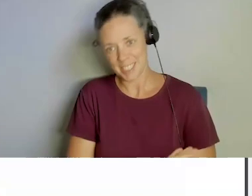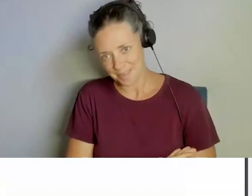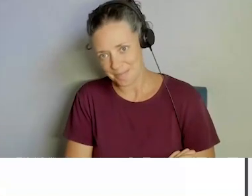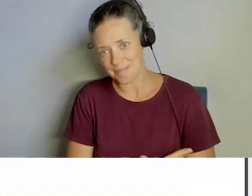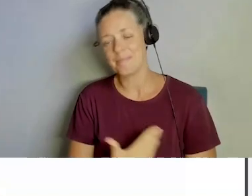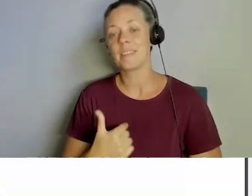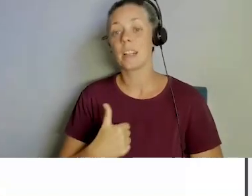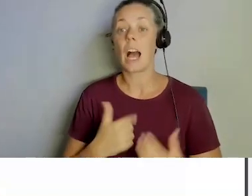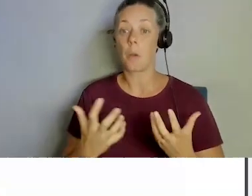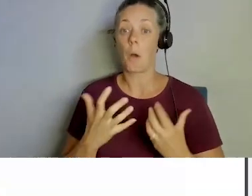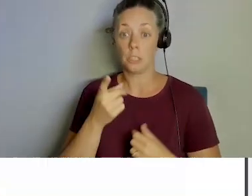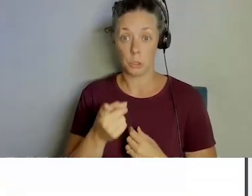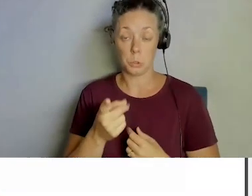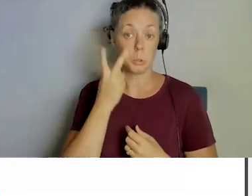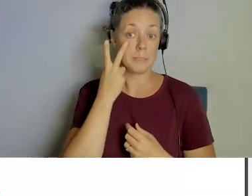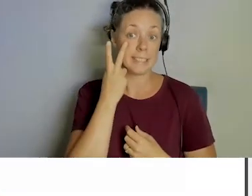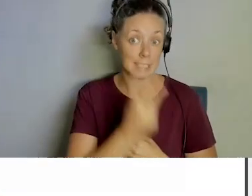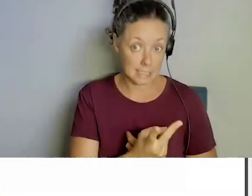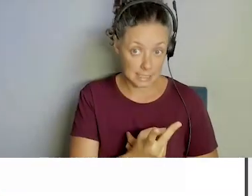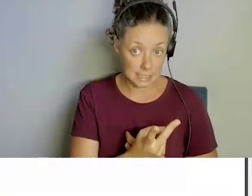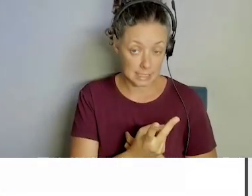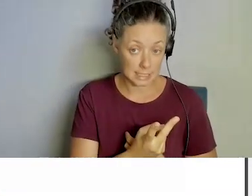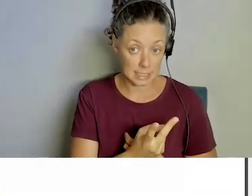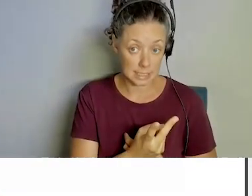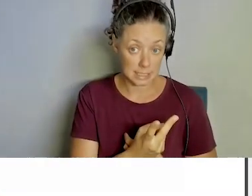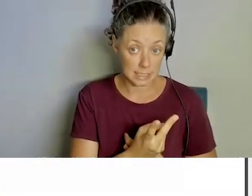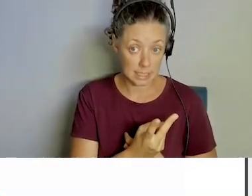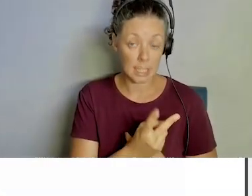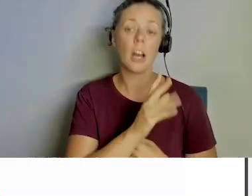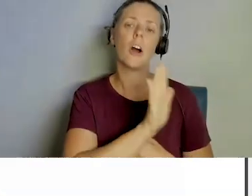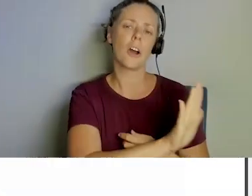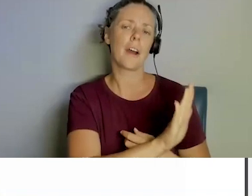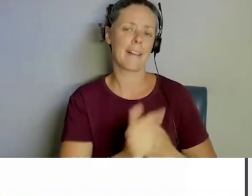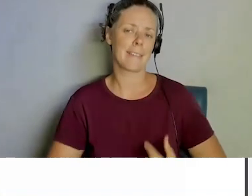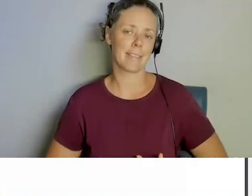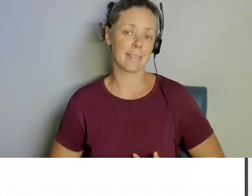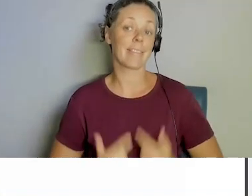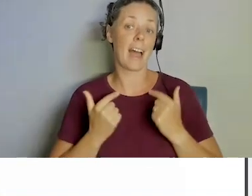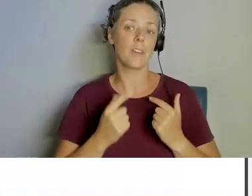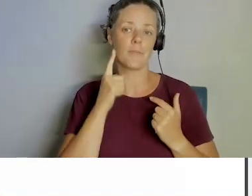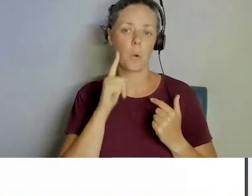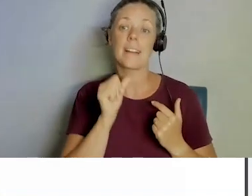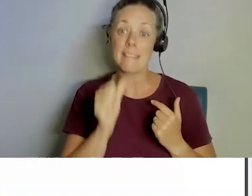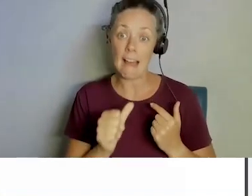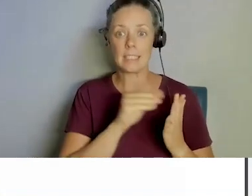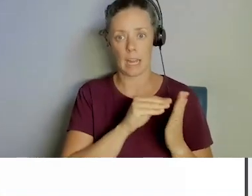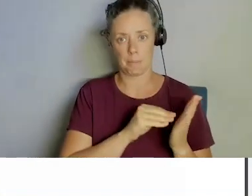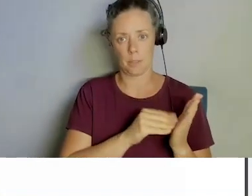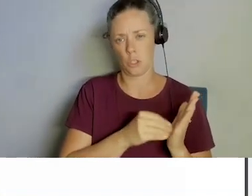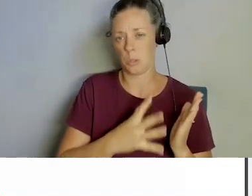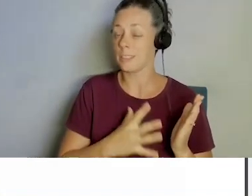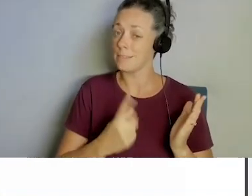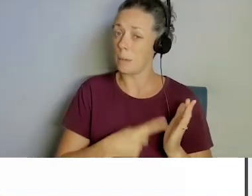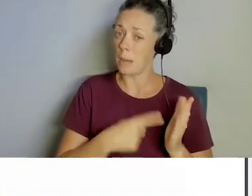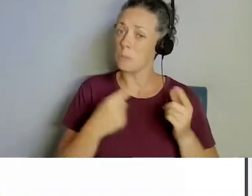just want you to see the life of an undocumented student, some of the struggles that sometimes our students have